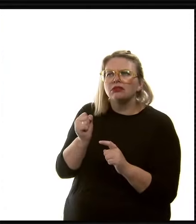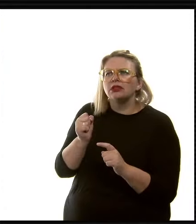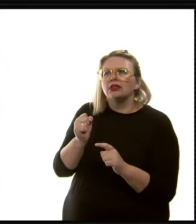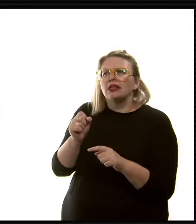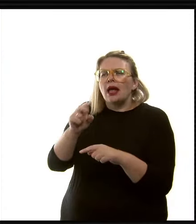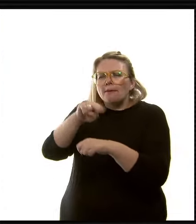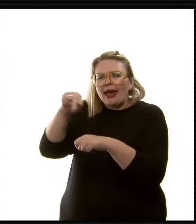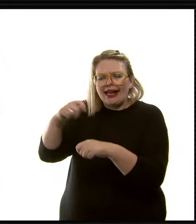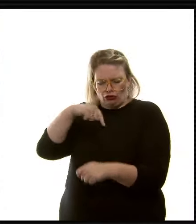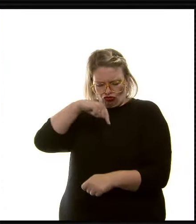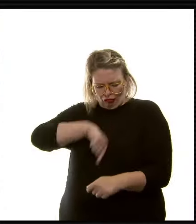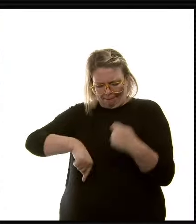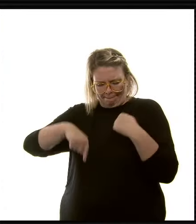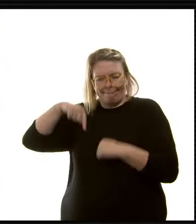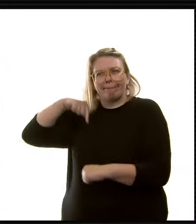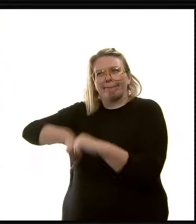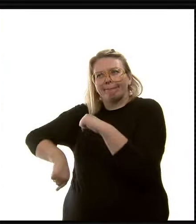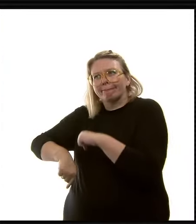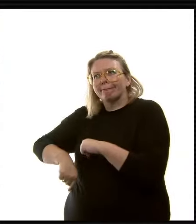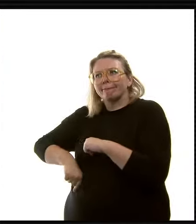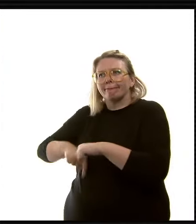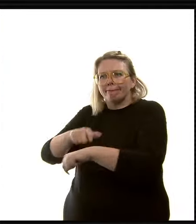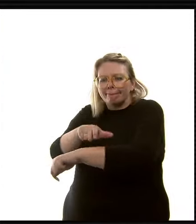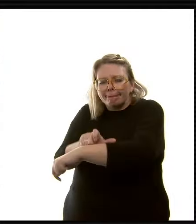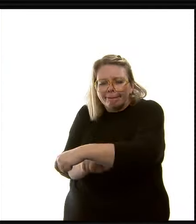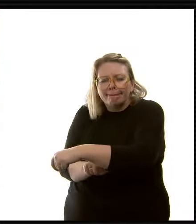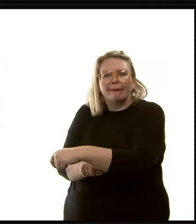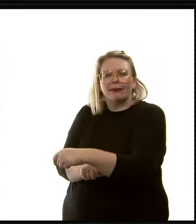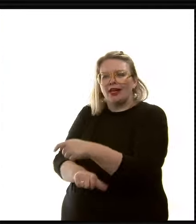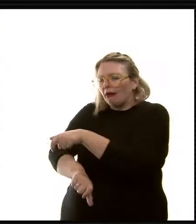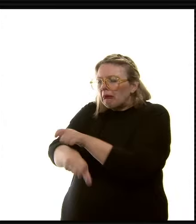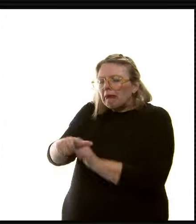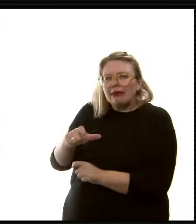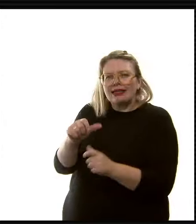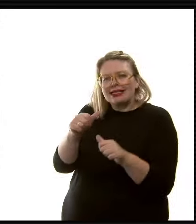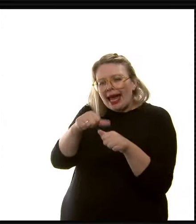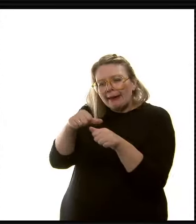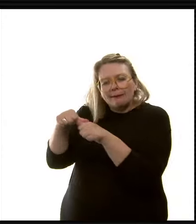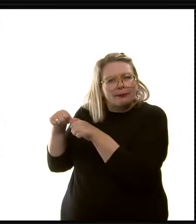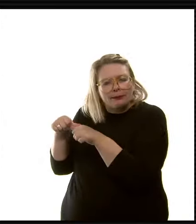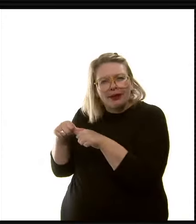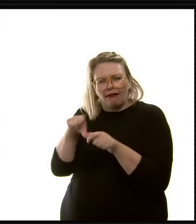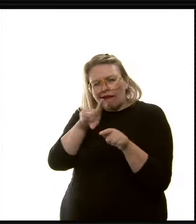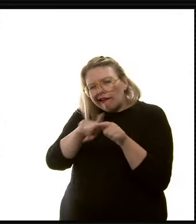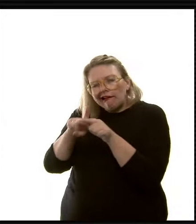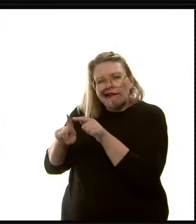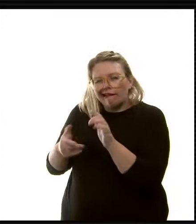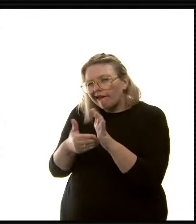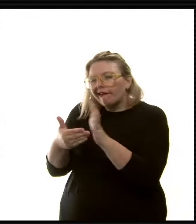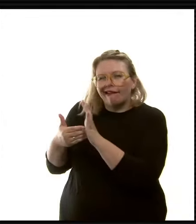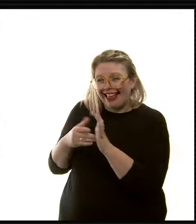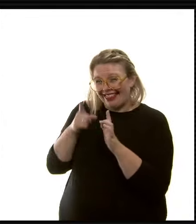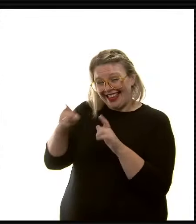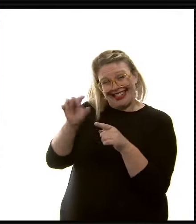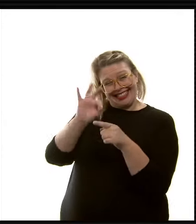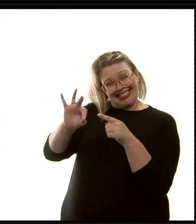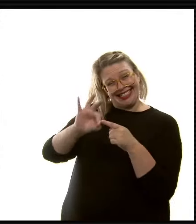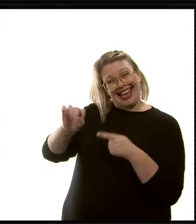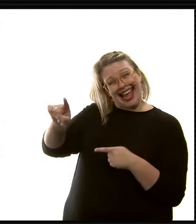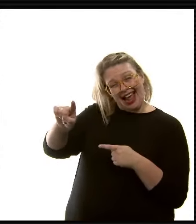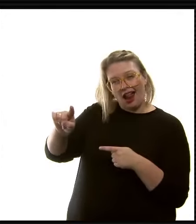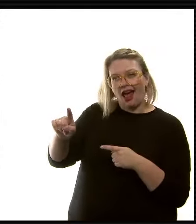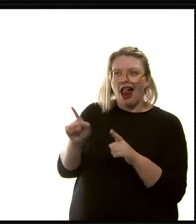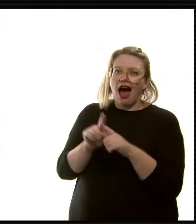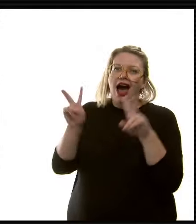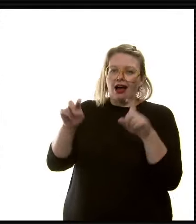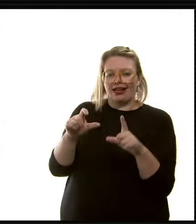and duct tape as decoration. Yeah. So with this attention to detail, we really drive home the DIY